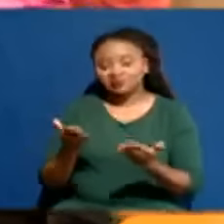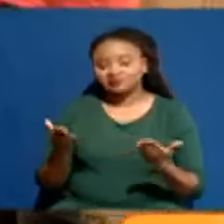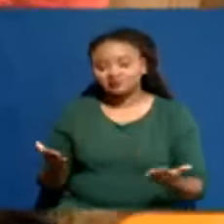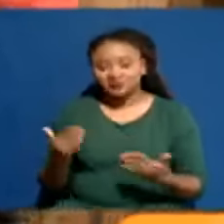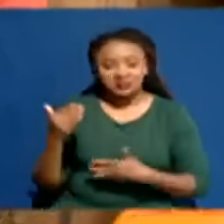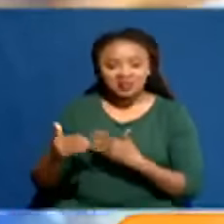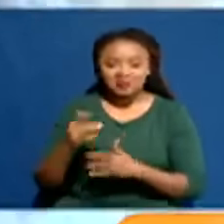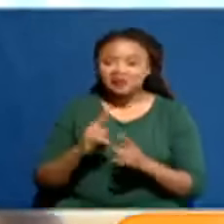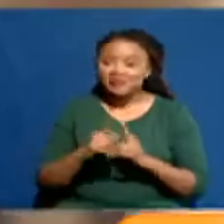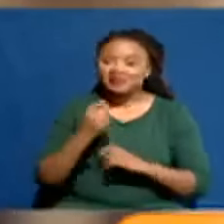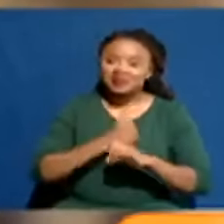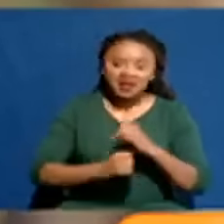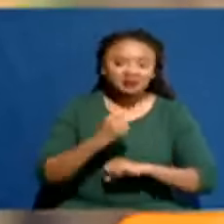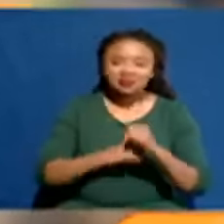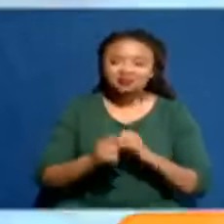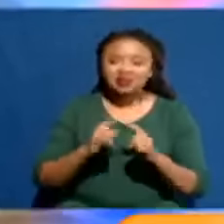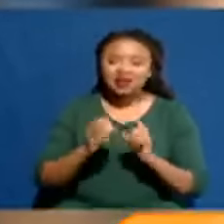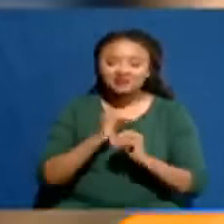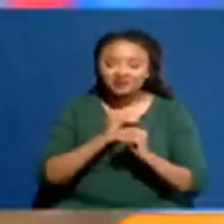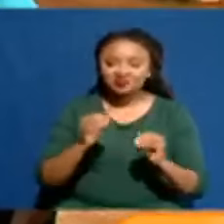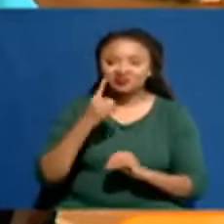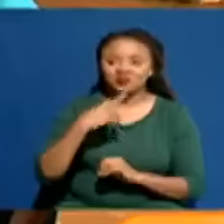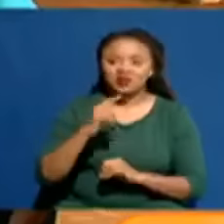proper equipment.